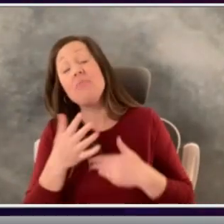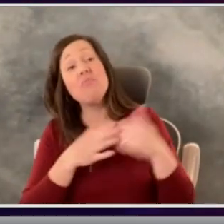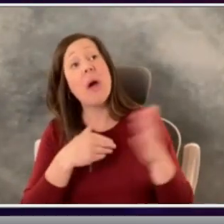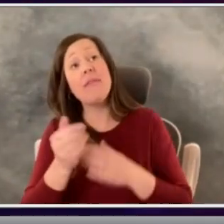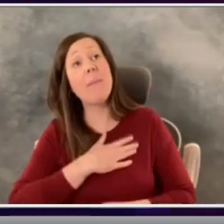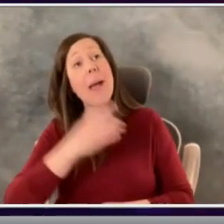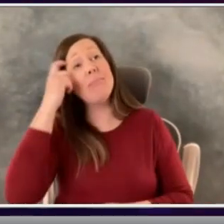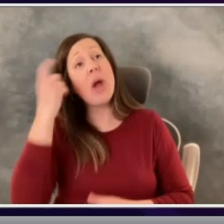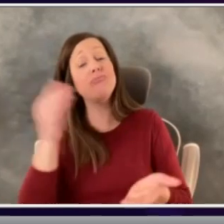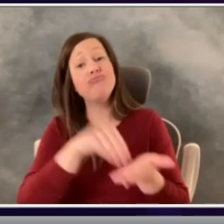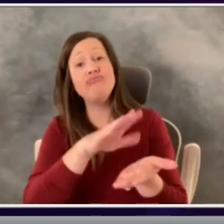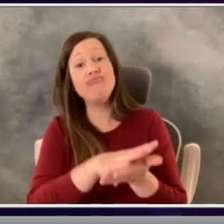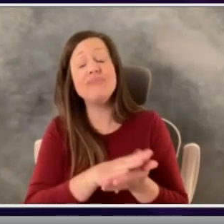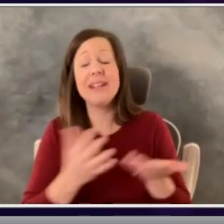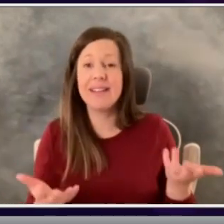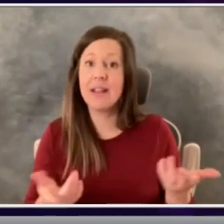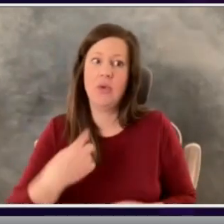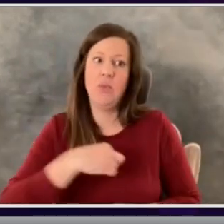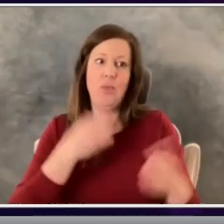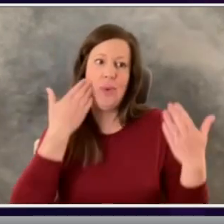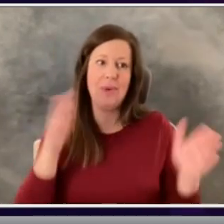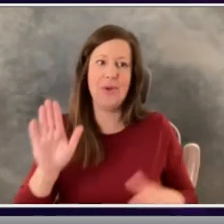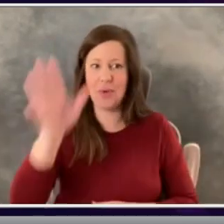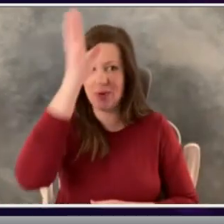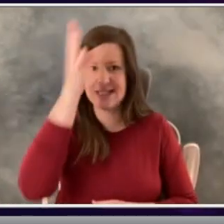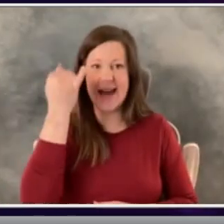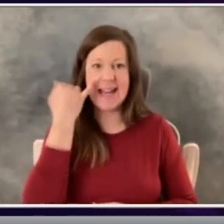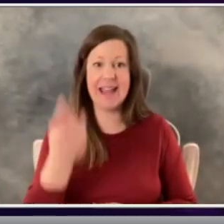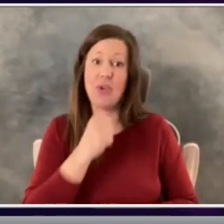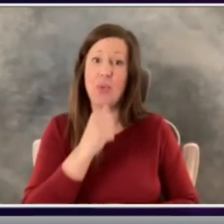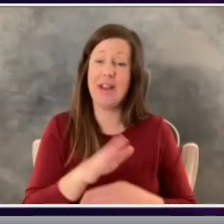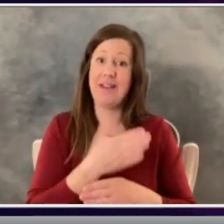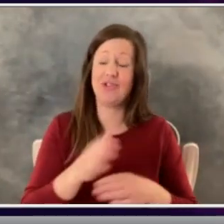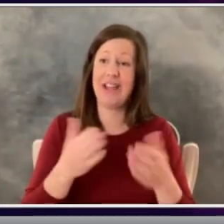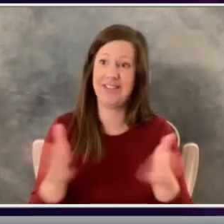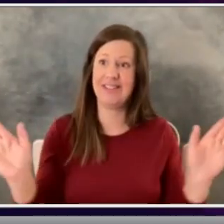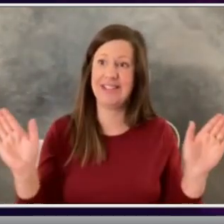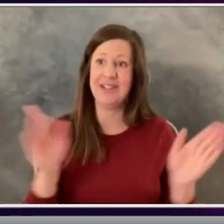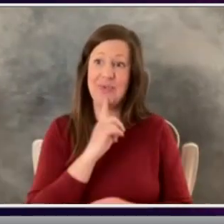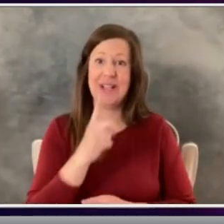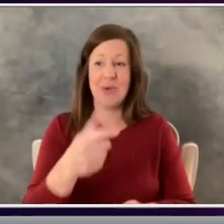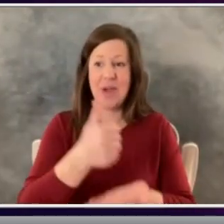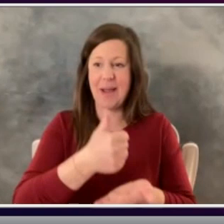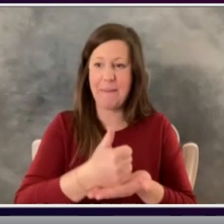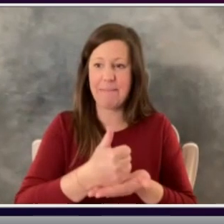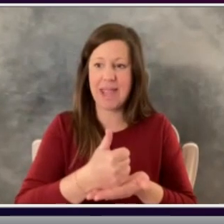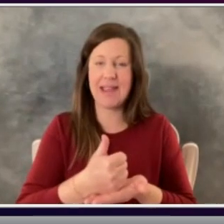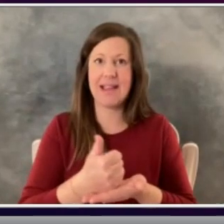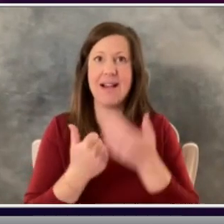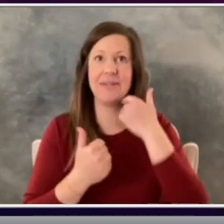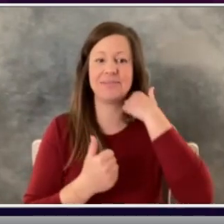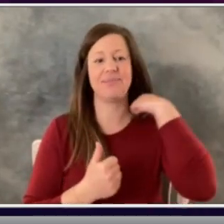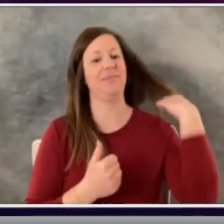dad, because we wouldn't have gotten to know him if you hadn't have taken this journey publicly, and you're really helping pull away that veil